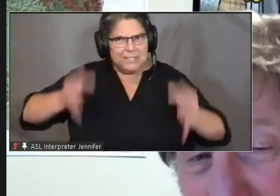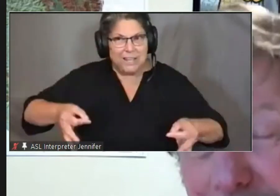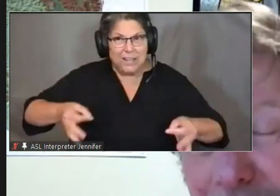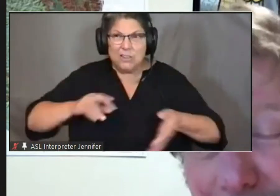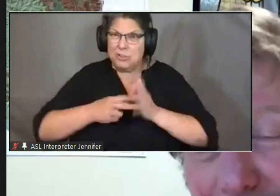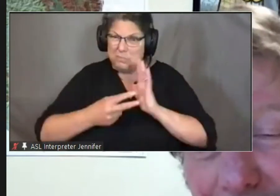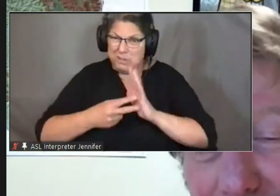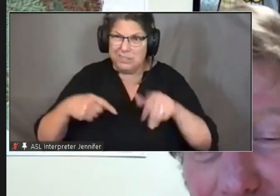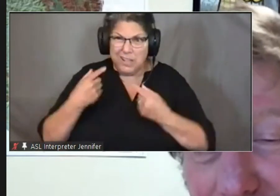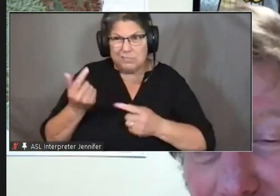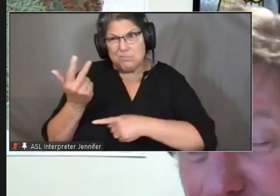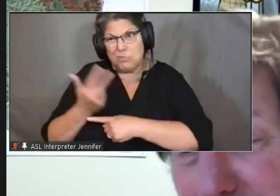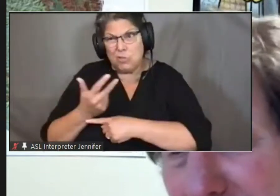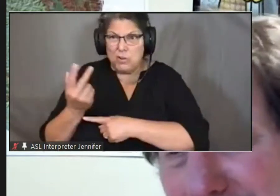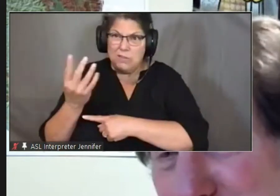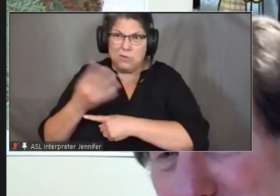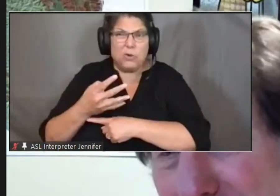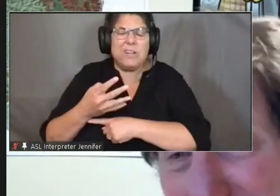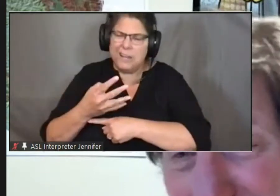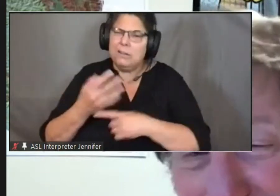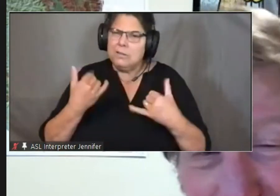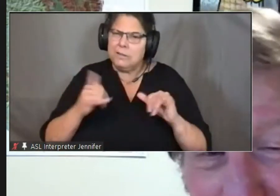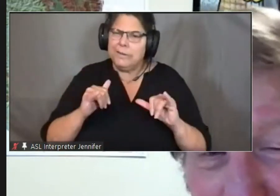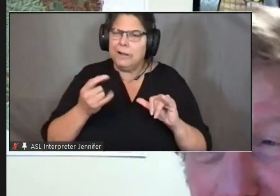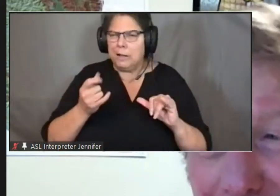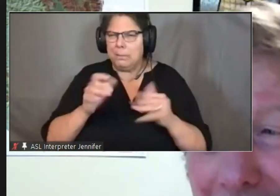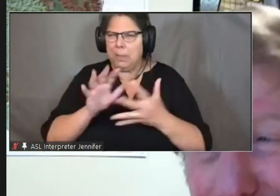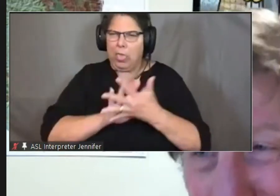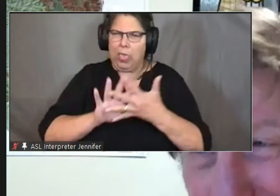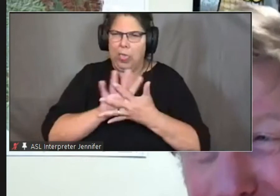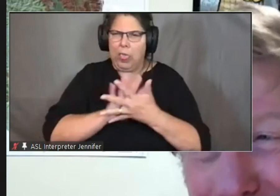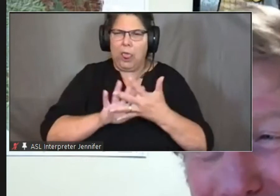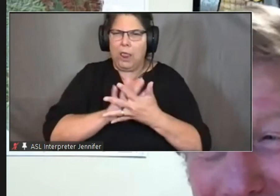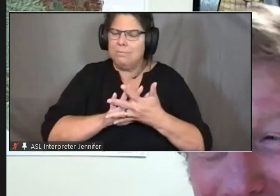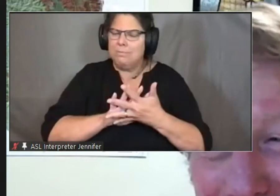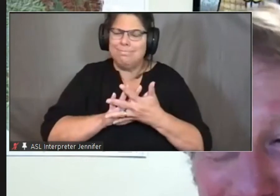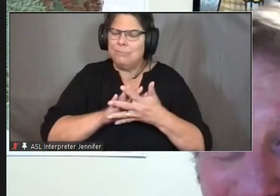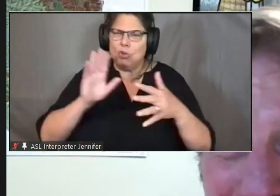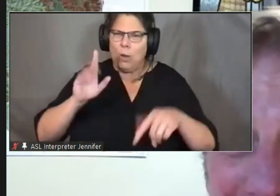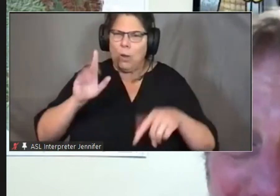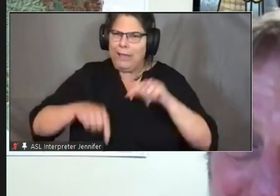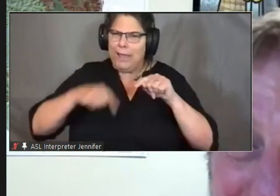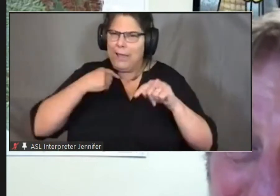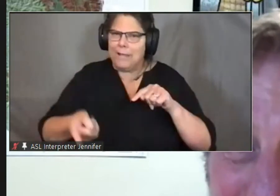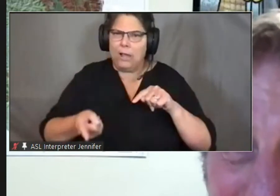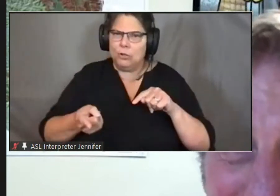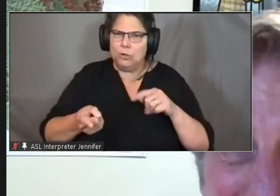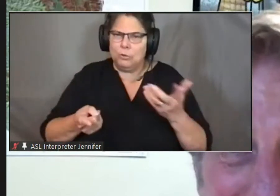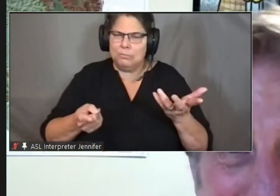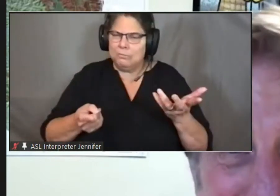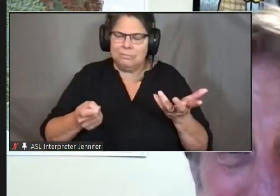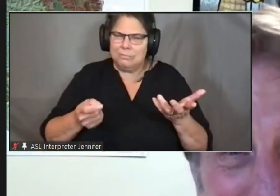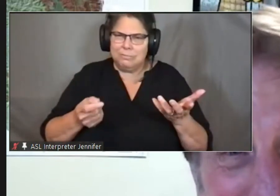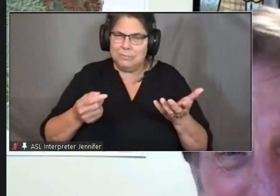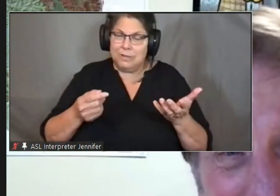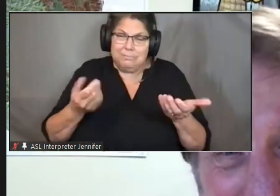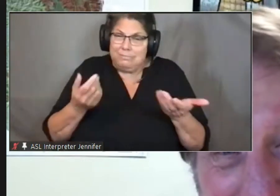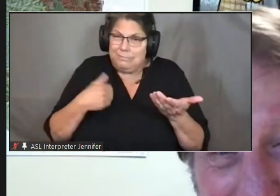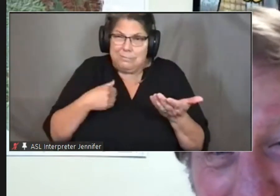4 days. And so I'm not going to try and give you the answer. I'm going to give you as honest an answer as I can.